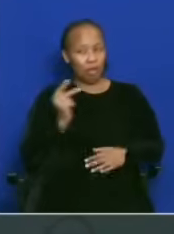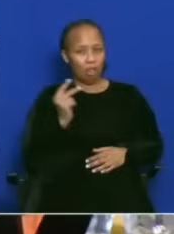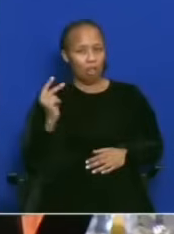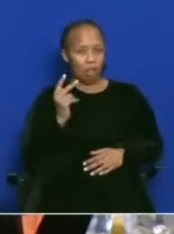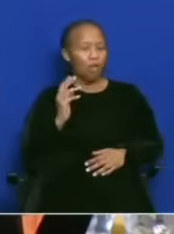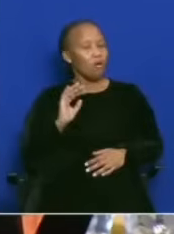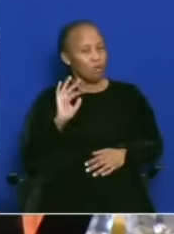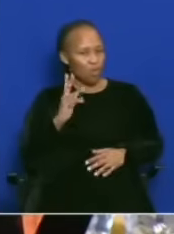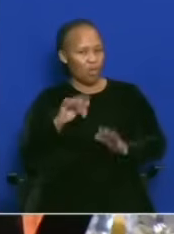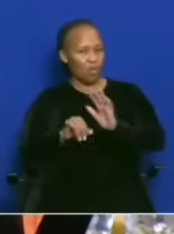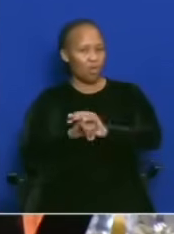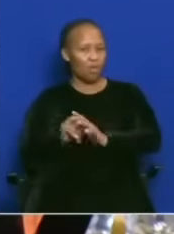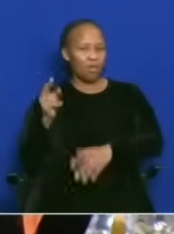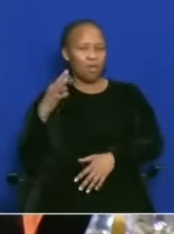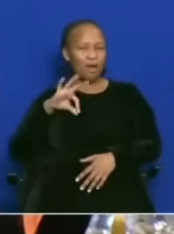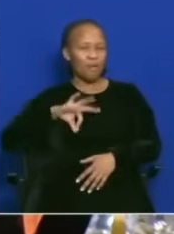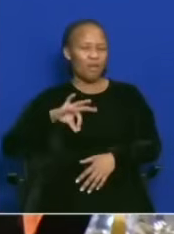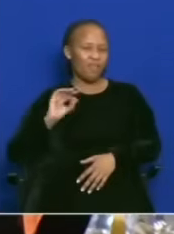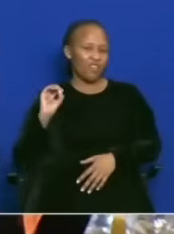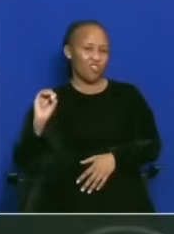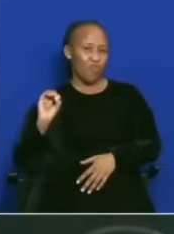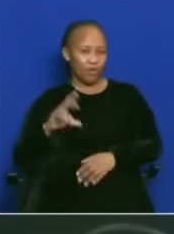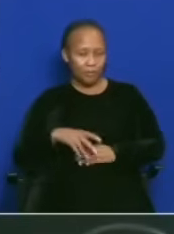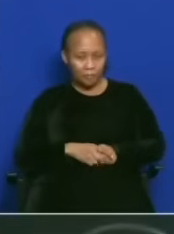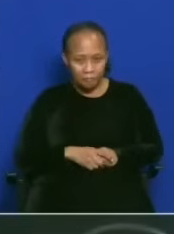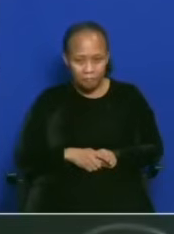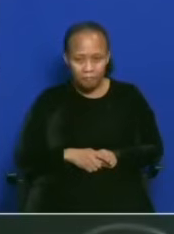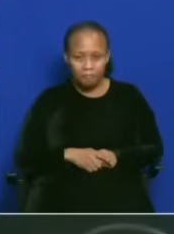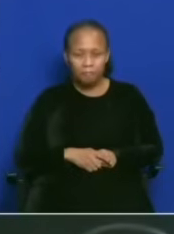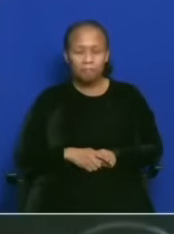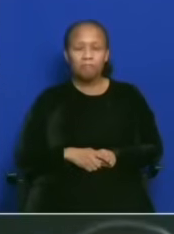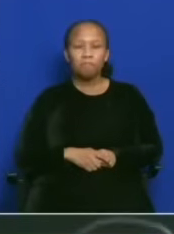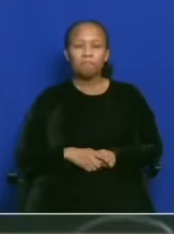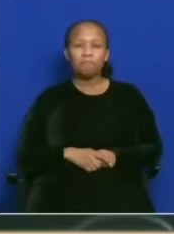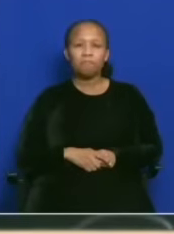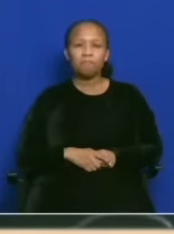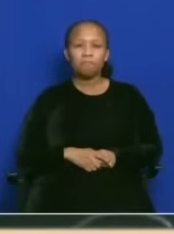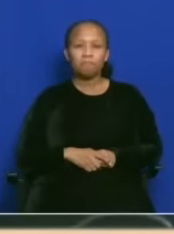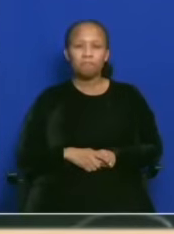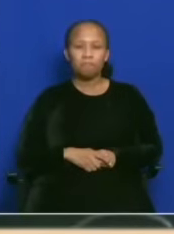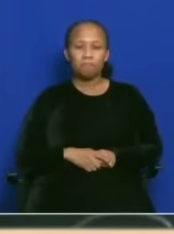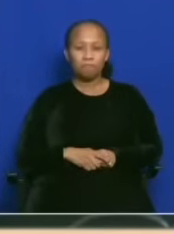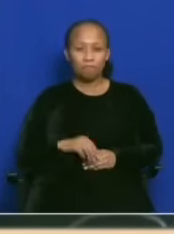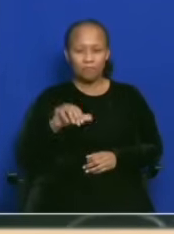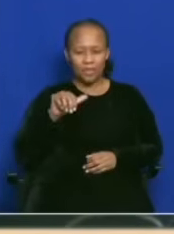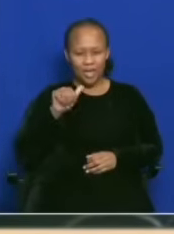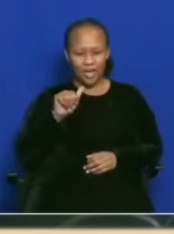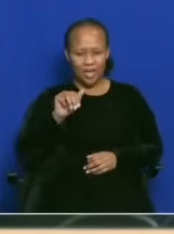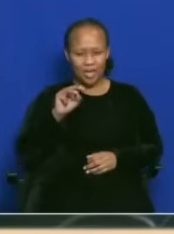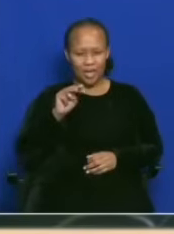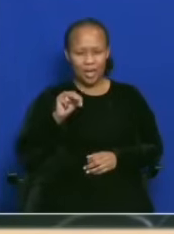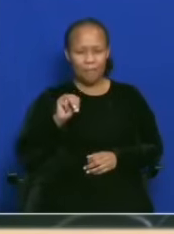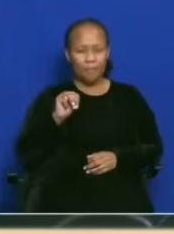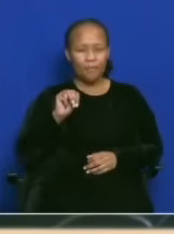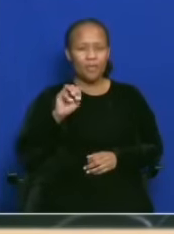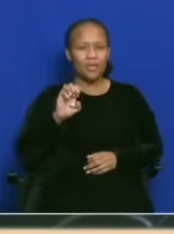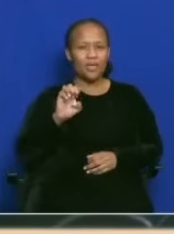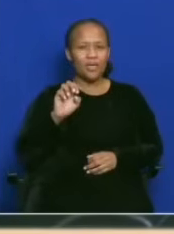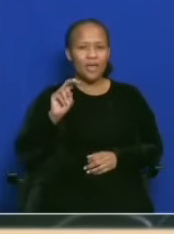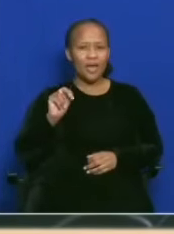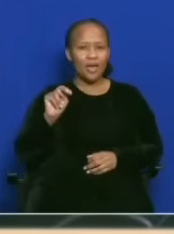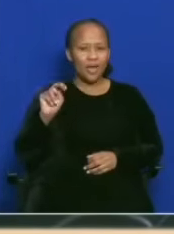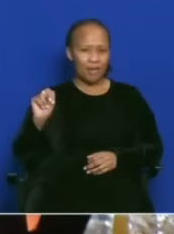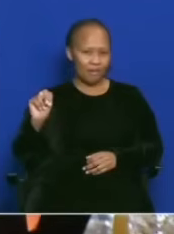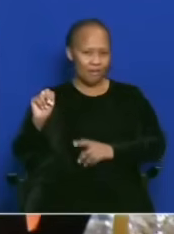Does what follows, I don't know how to pronounce it, the AMENN, does that shed any